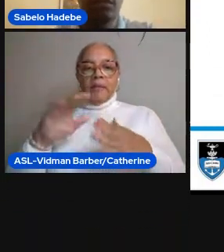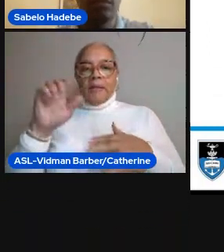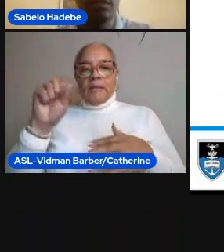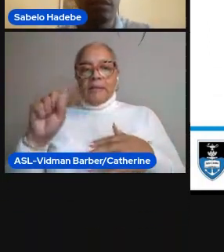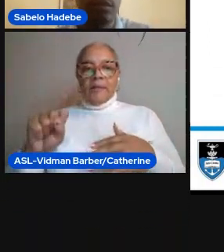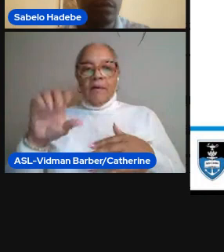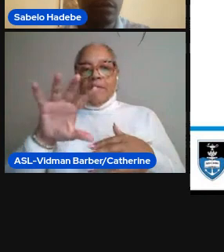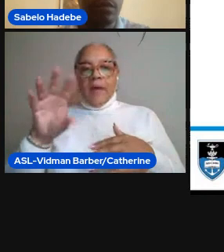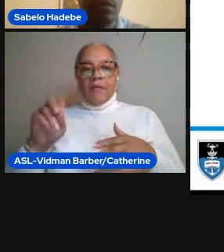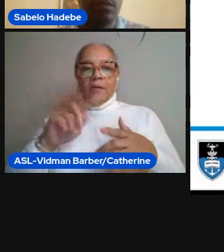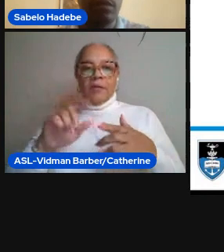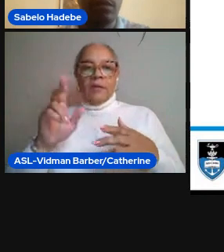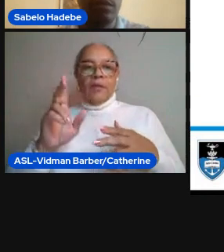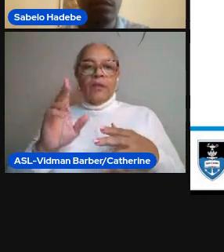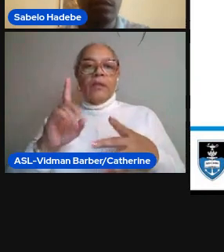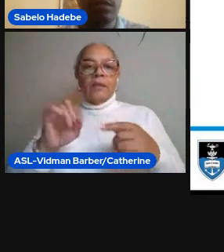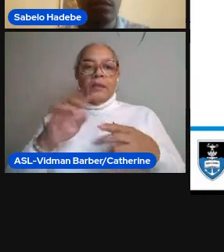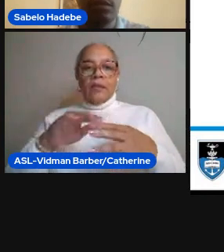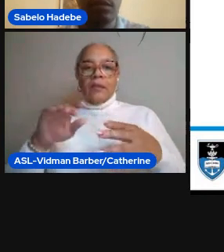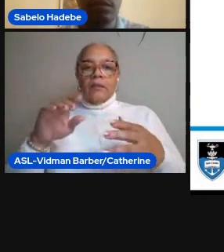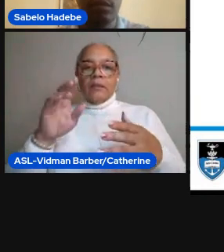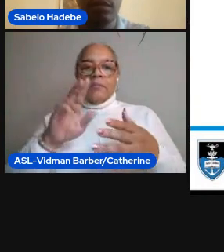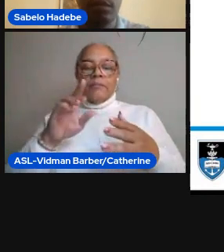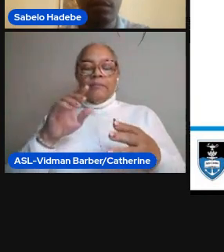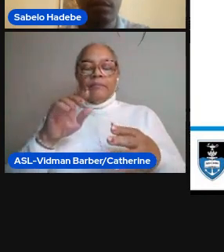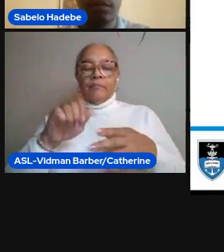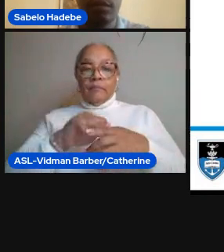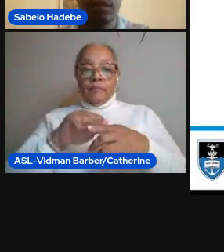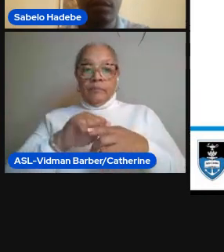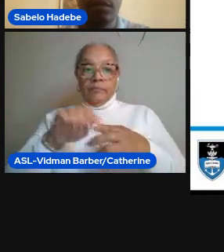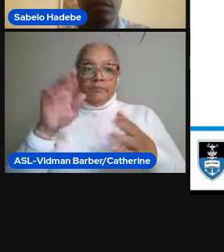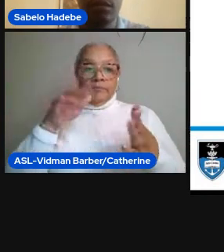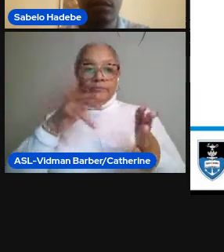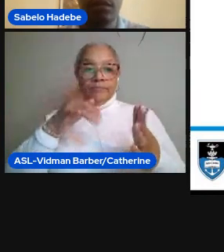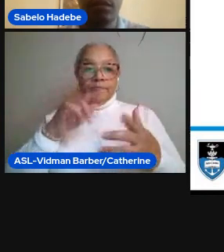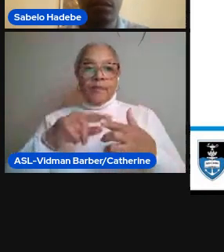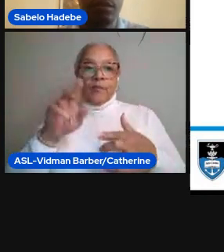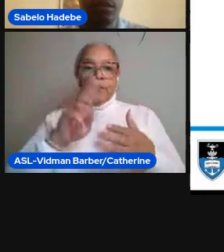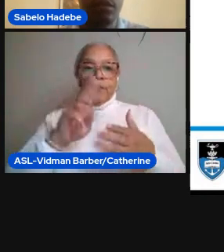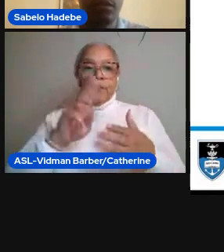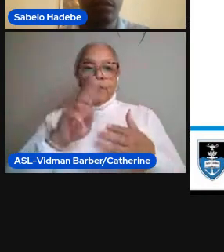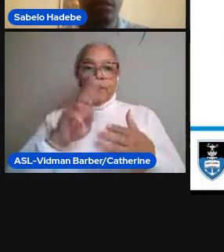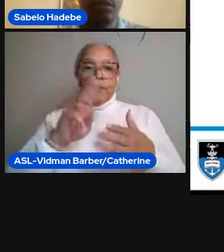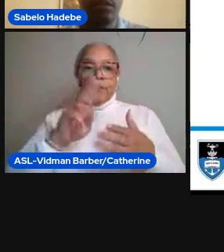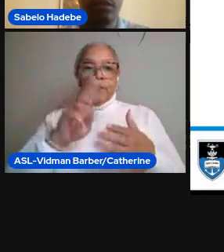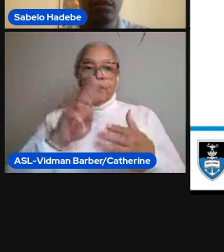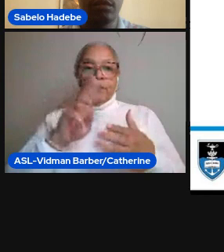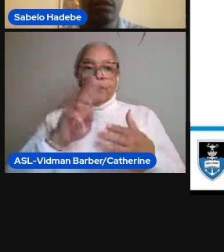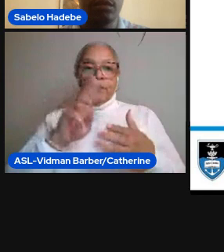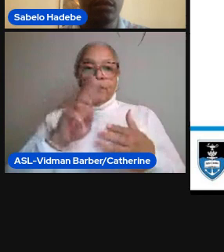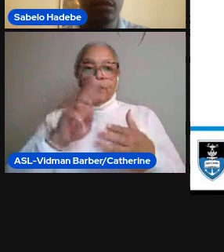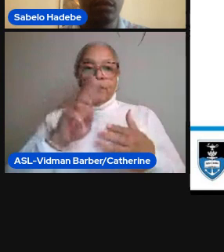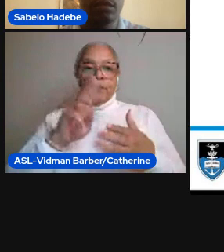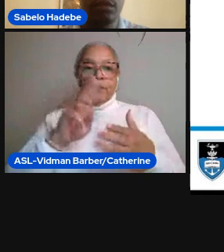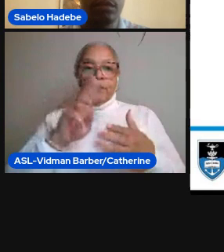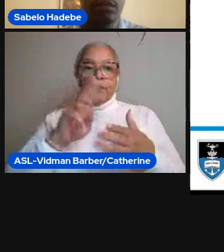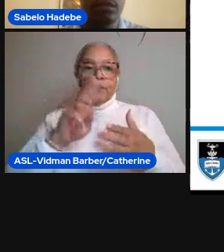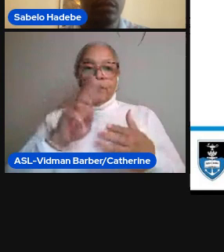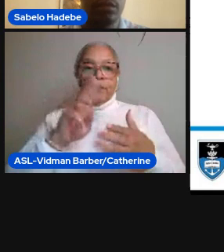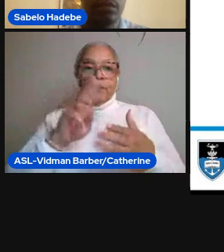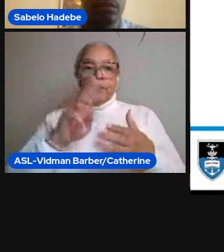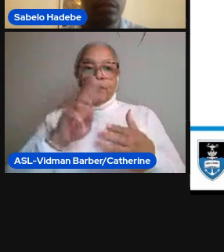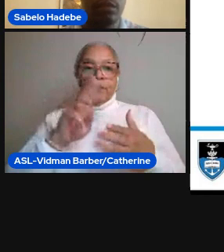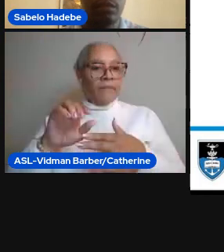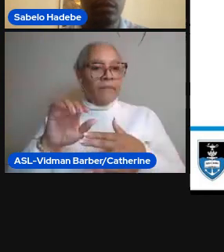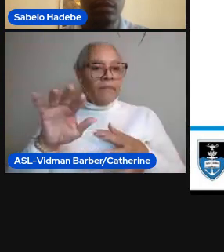University of Aberdeen in the UK, and is his first postdoctoral training at the Francis Crick Institute in London.